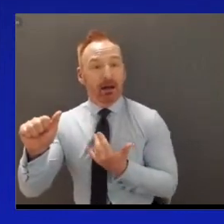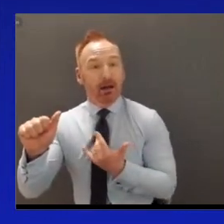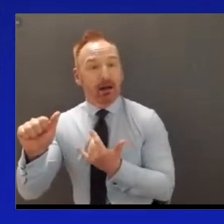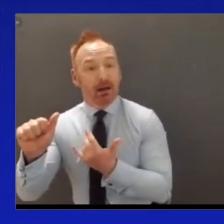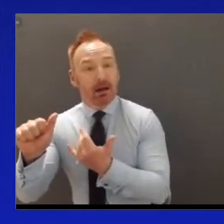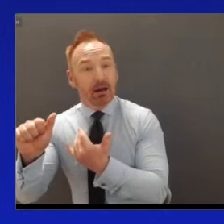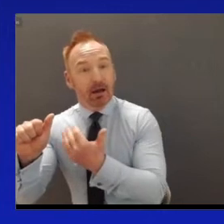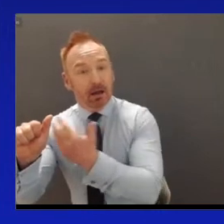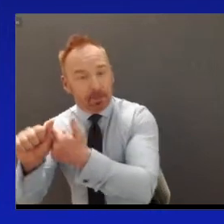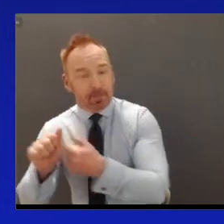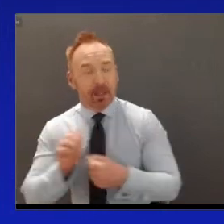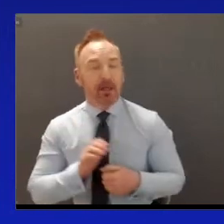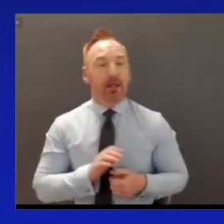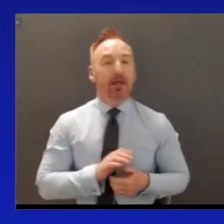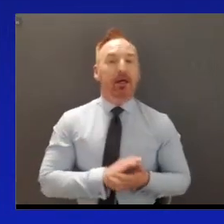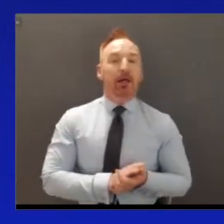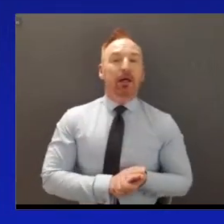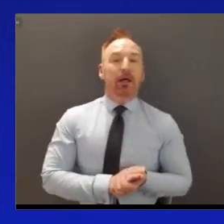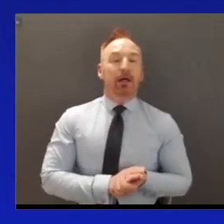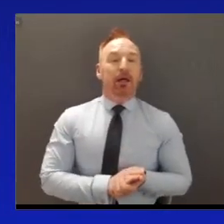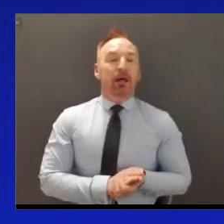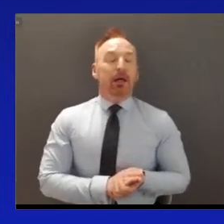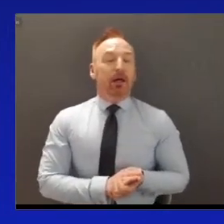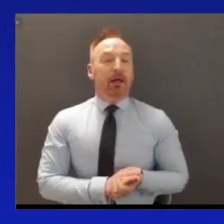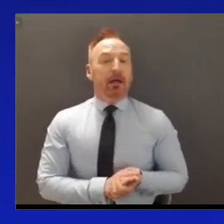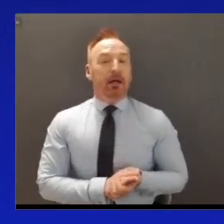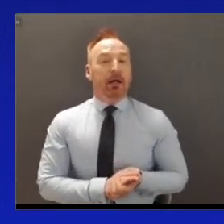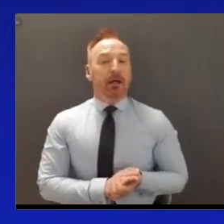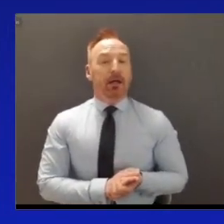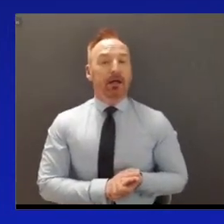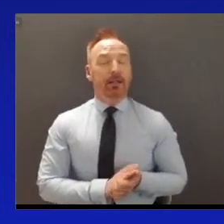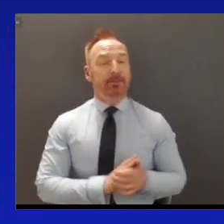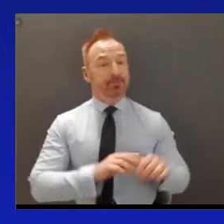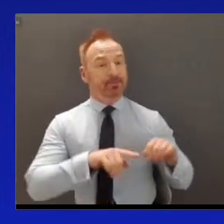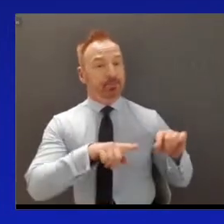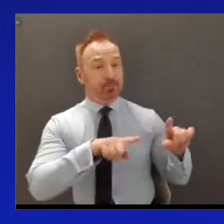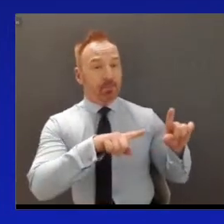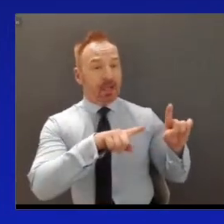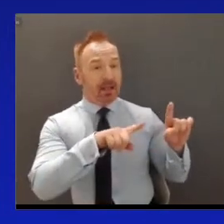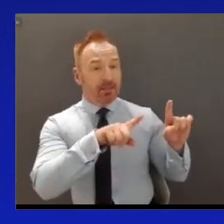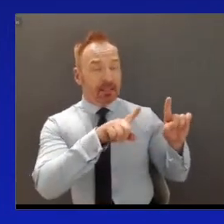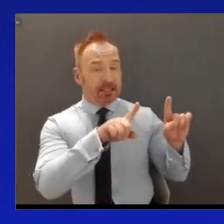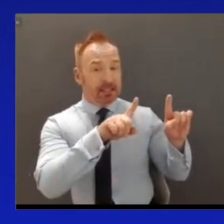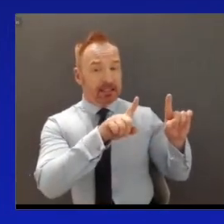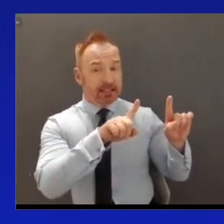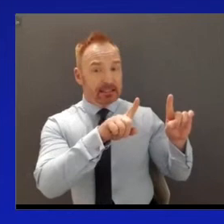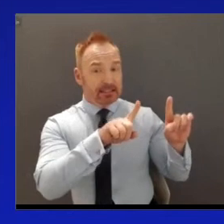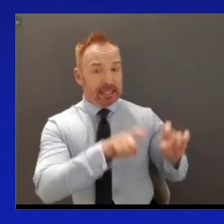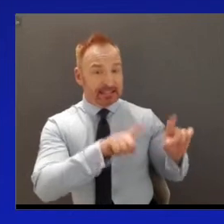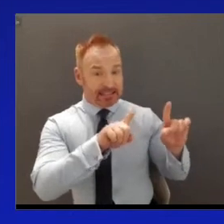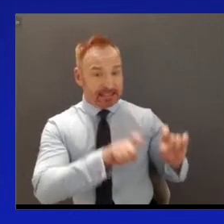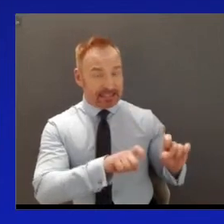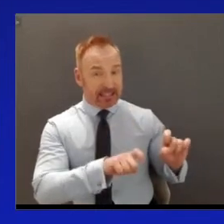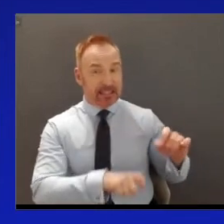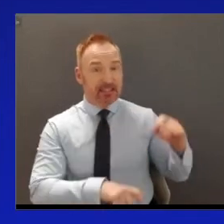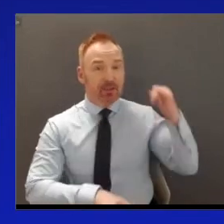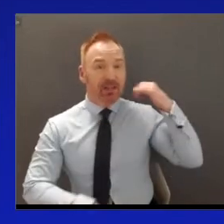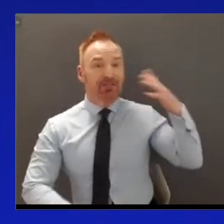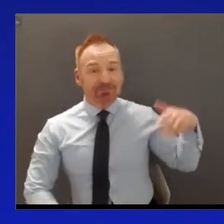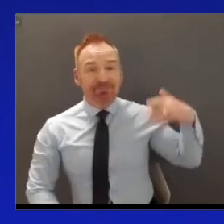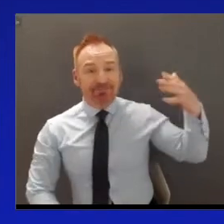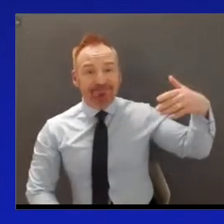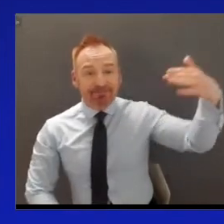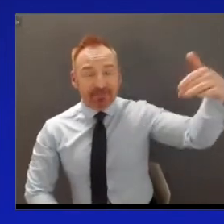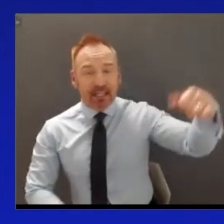so the surveillance testing also, it is occurring where there's a rationale to better investigate